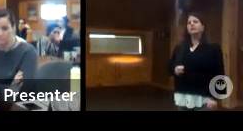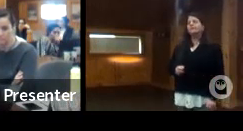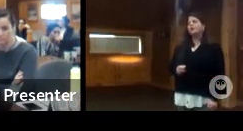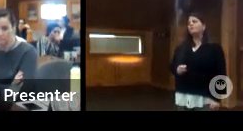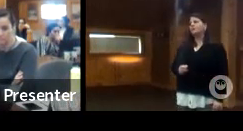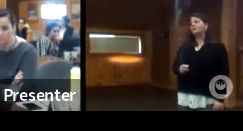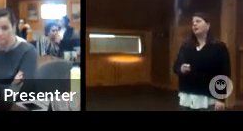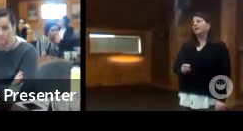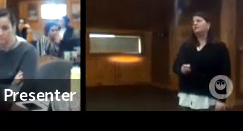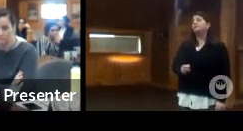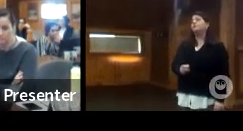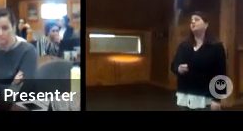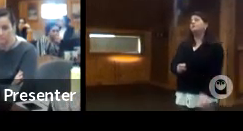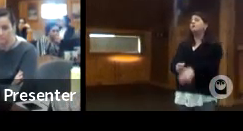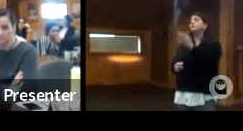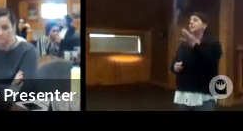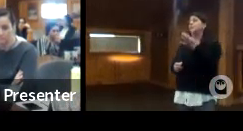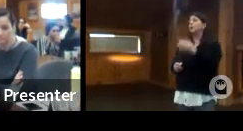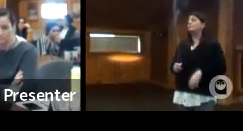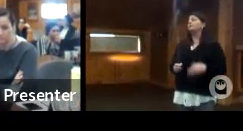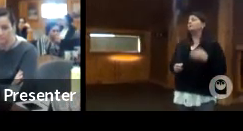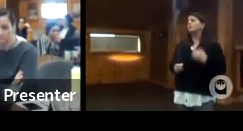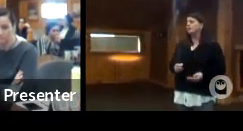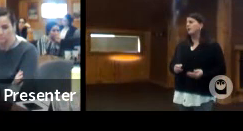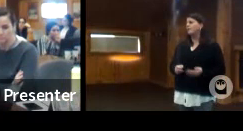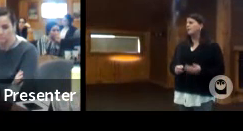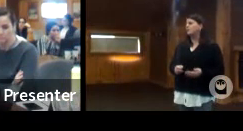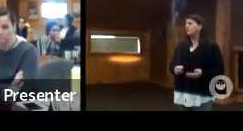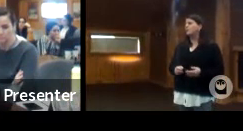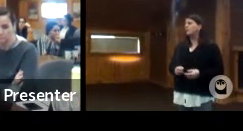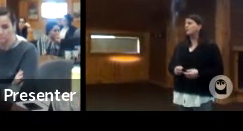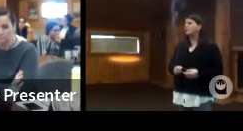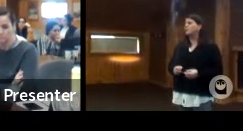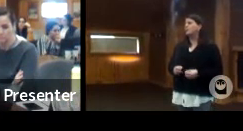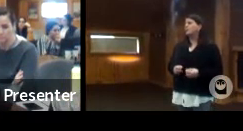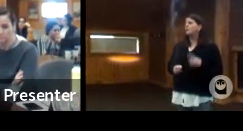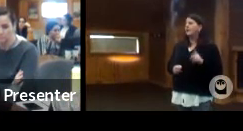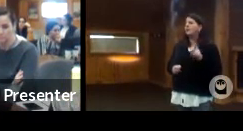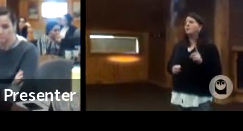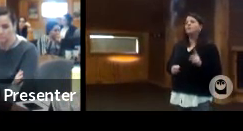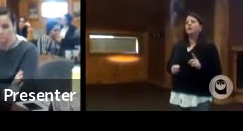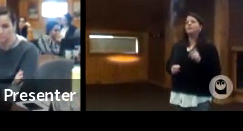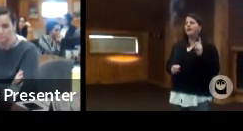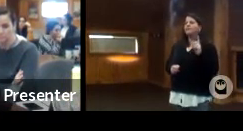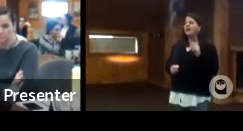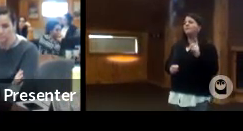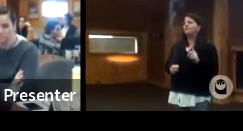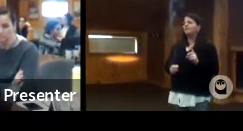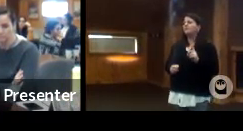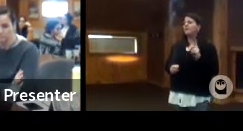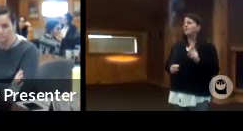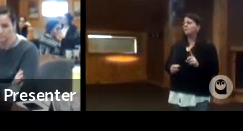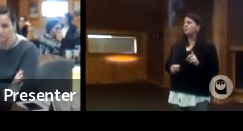Make sure you don't have a conflict. And if you do, like Danette brought up, make sure you're having that conversation with your victim. They are number one.